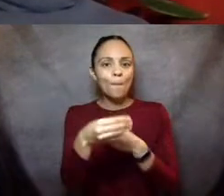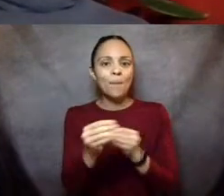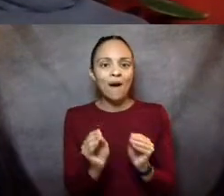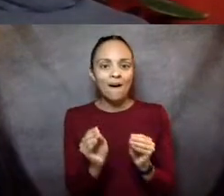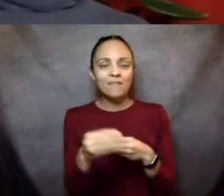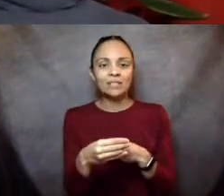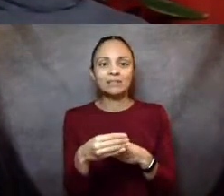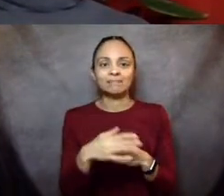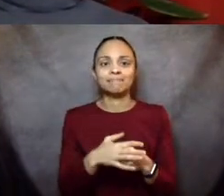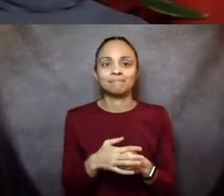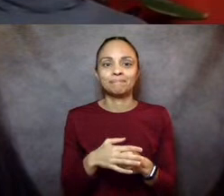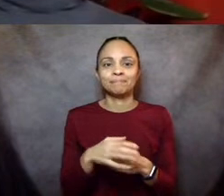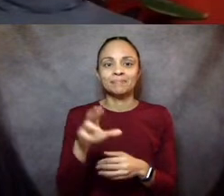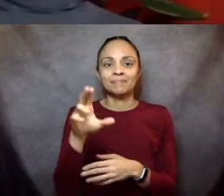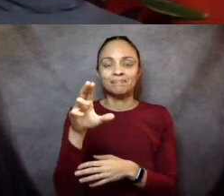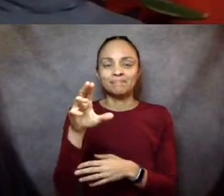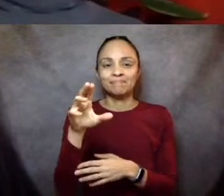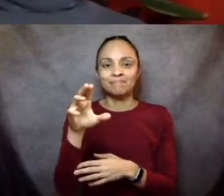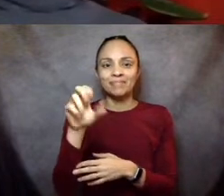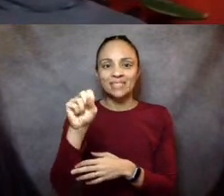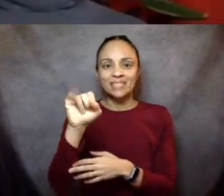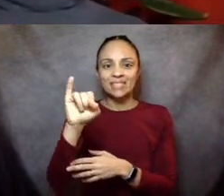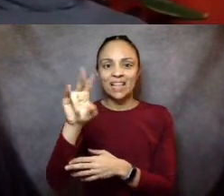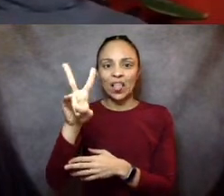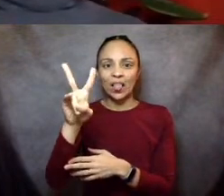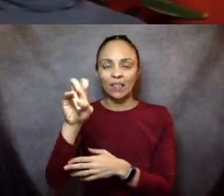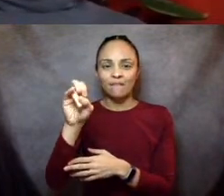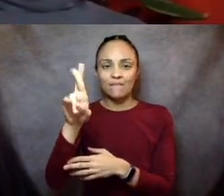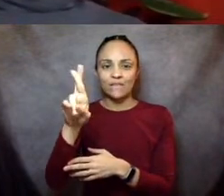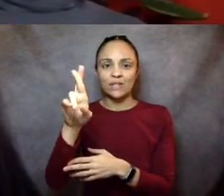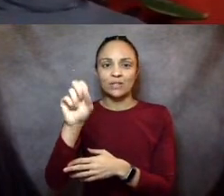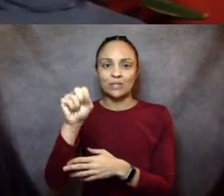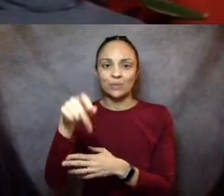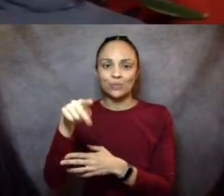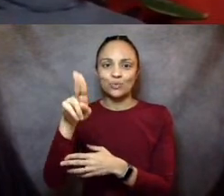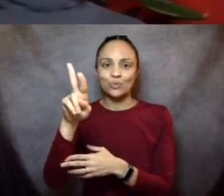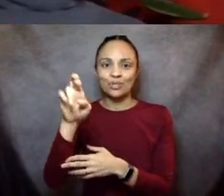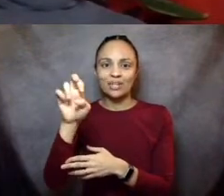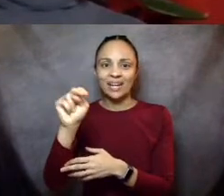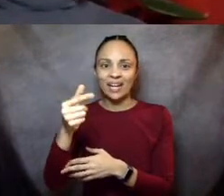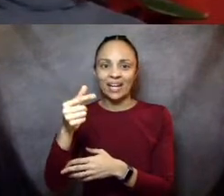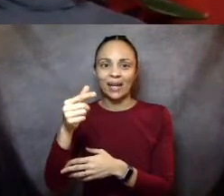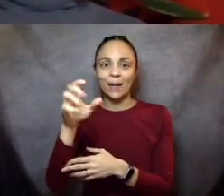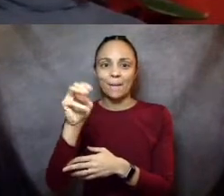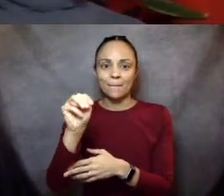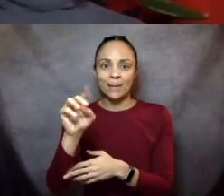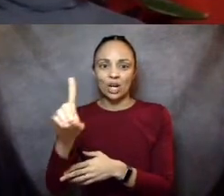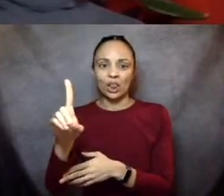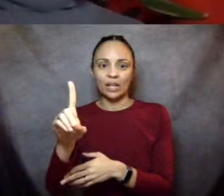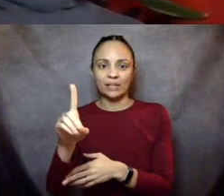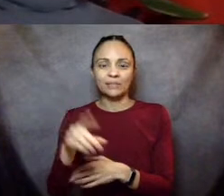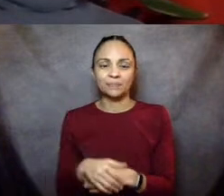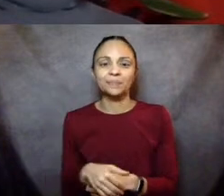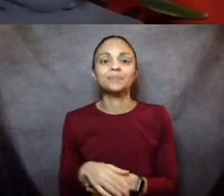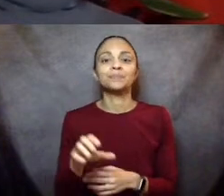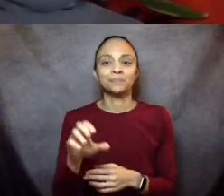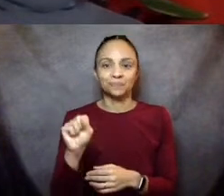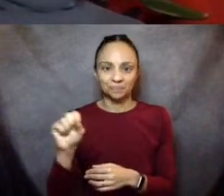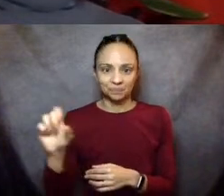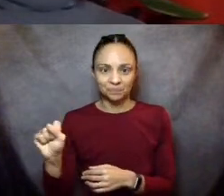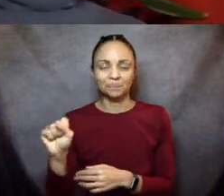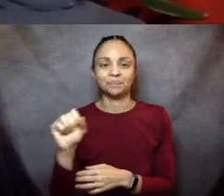Spring, Maryland, which is just right outside of Washington, D.C., on the stolen land of the